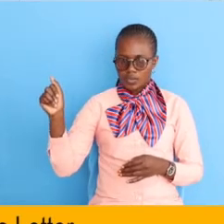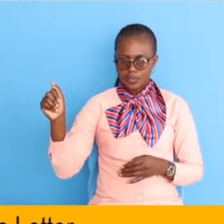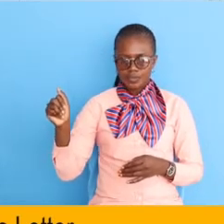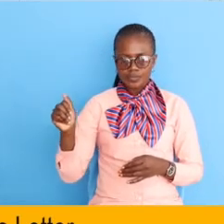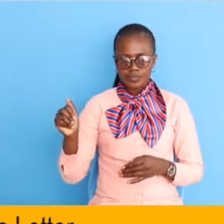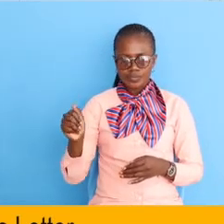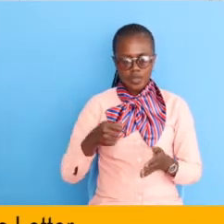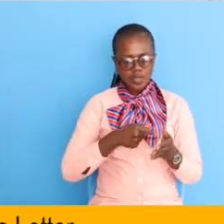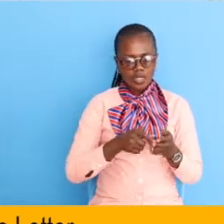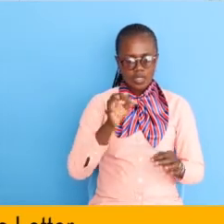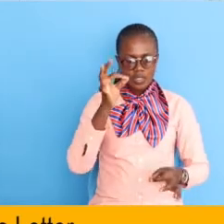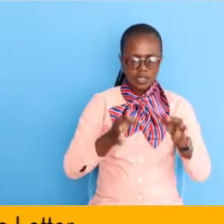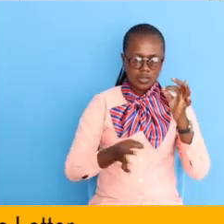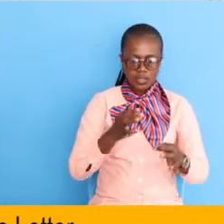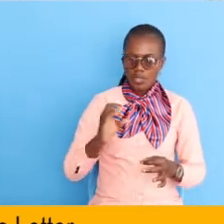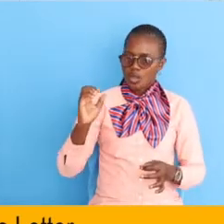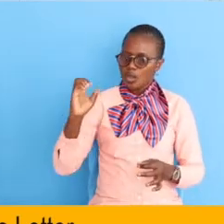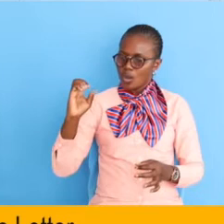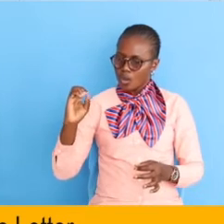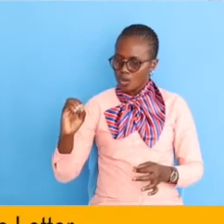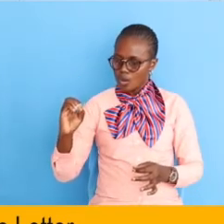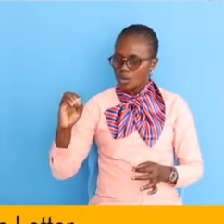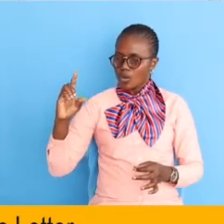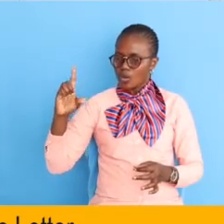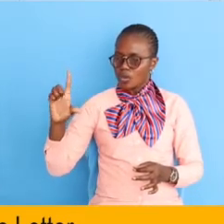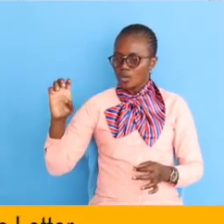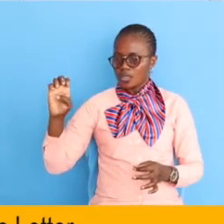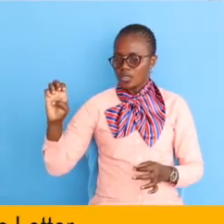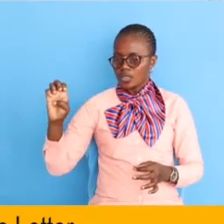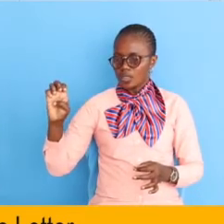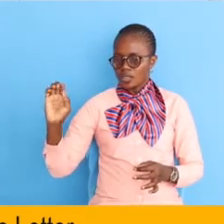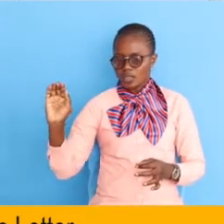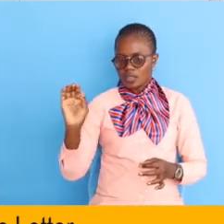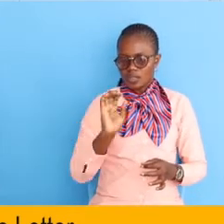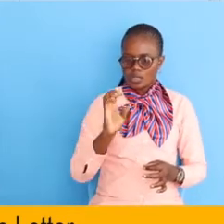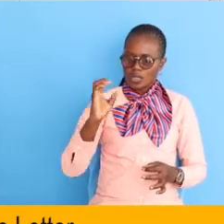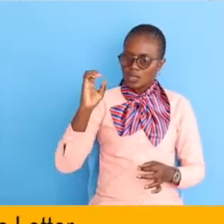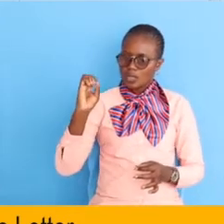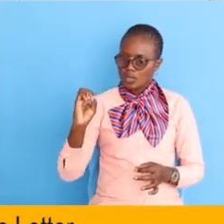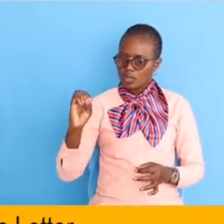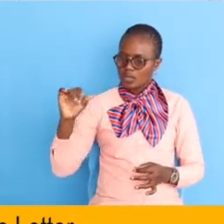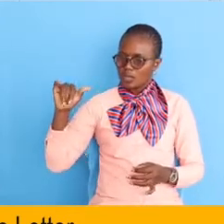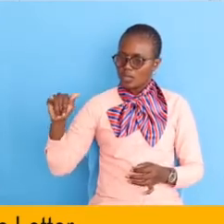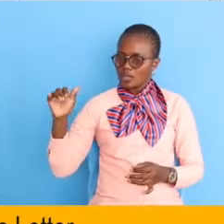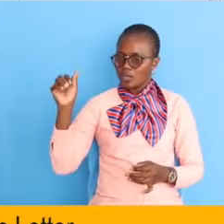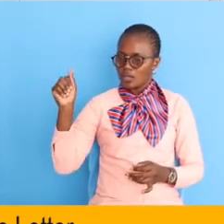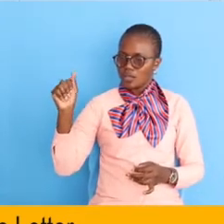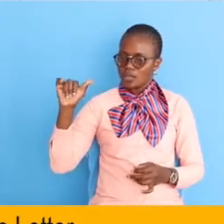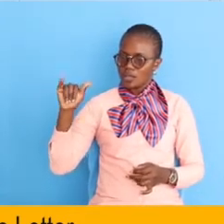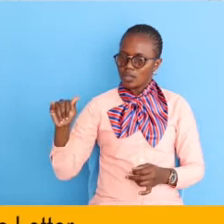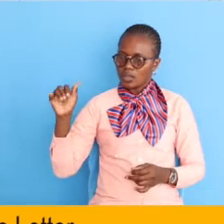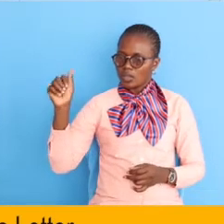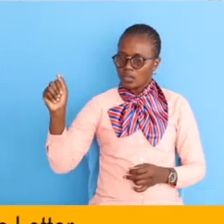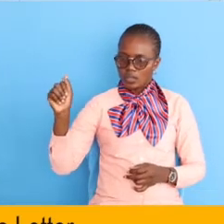Now, don't be confused as to why probably you have these other boxes being listed and or